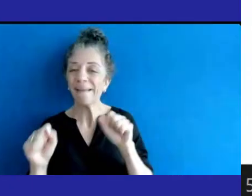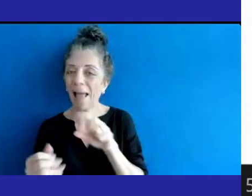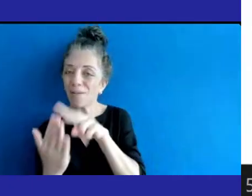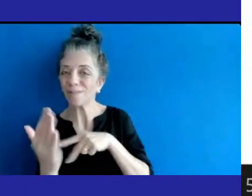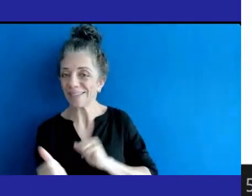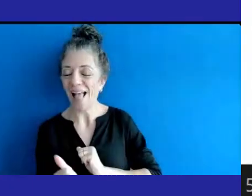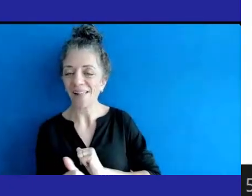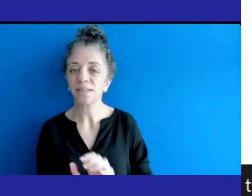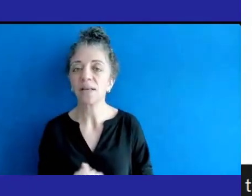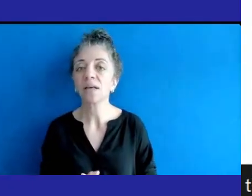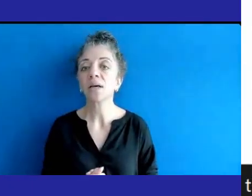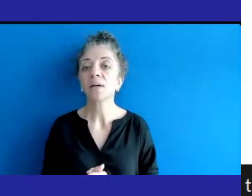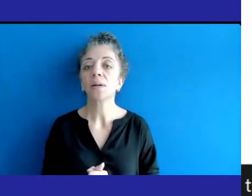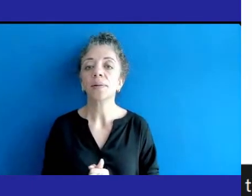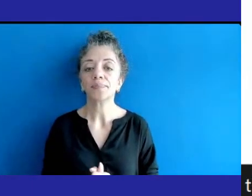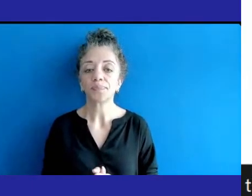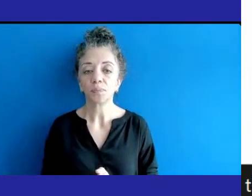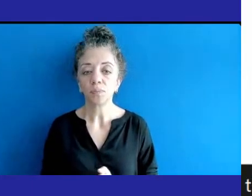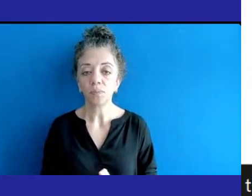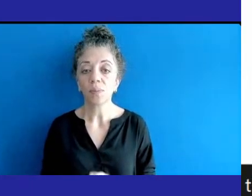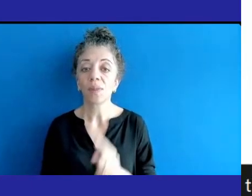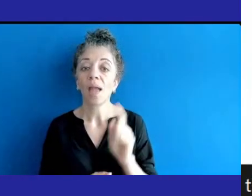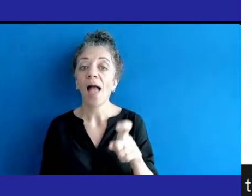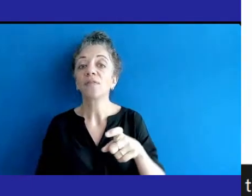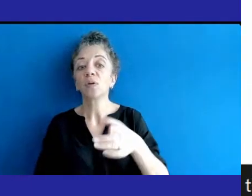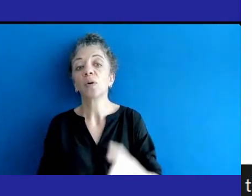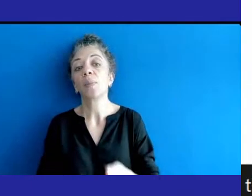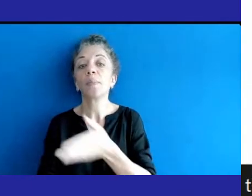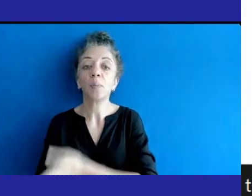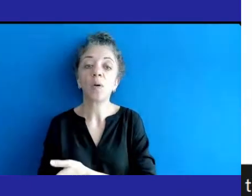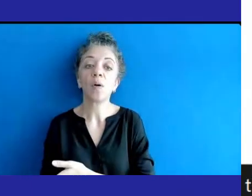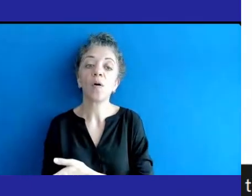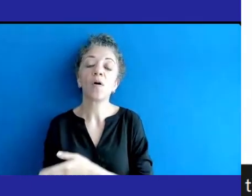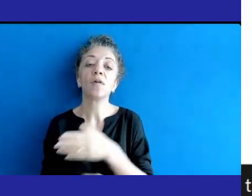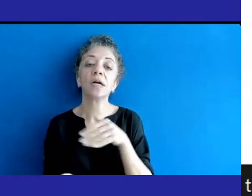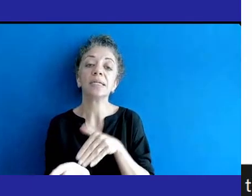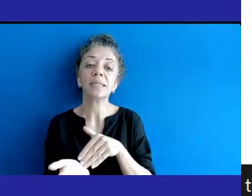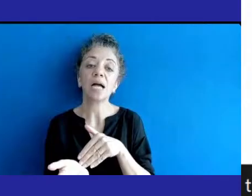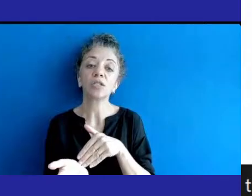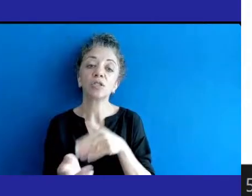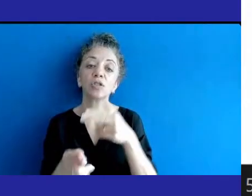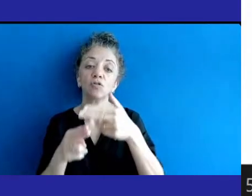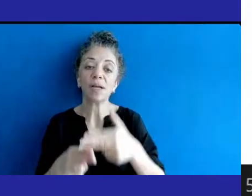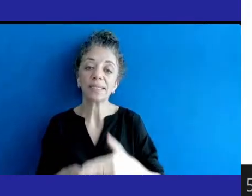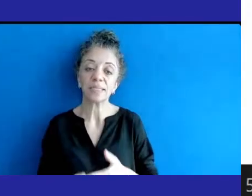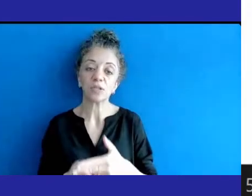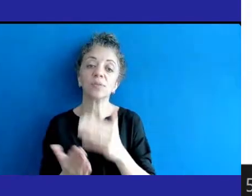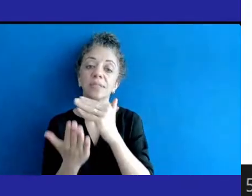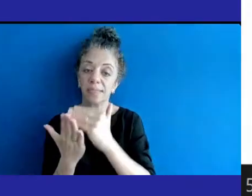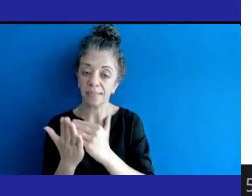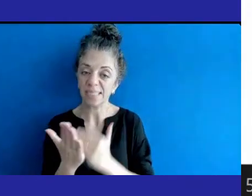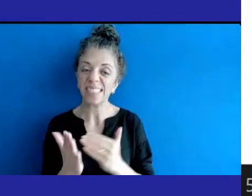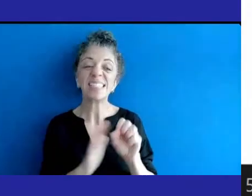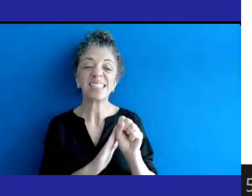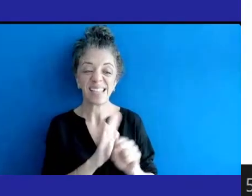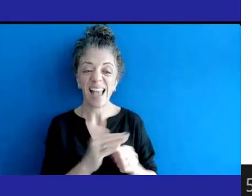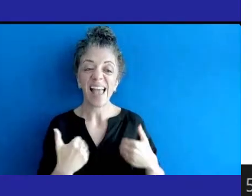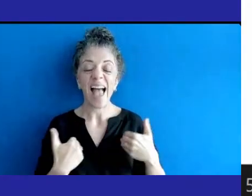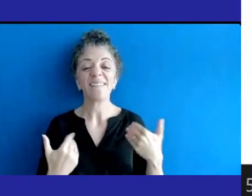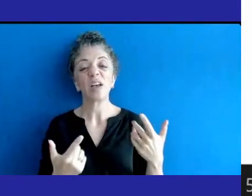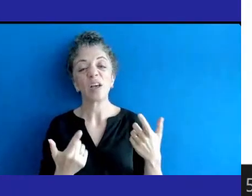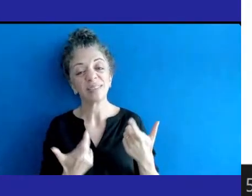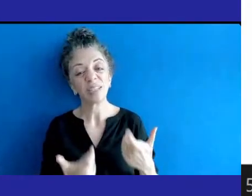We must improve our provider directories. It's imperative. The state has a huge scrutiny on ghost providers and